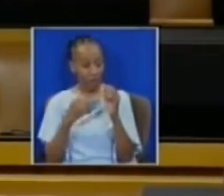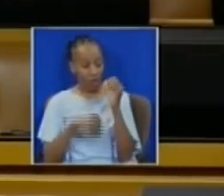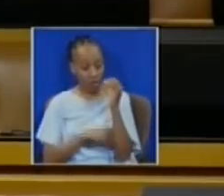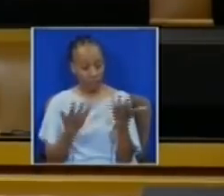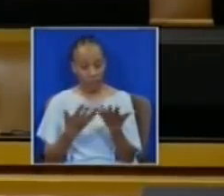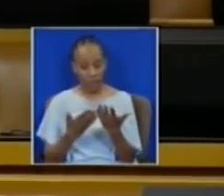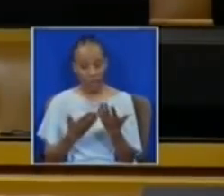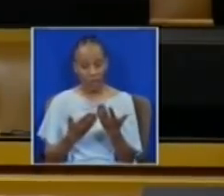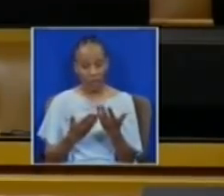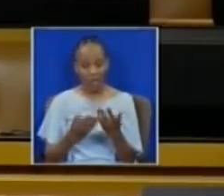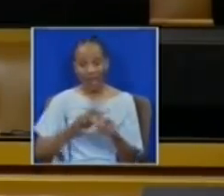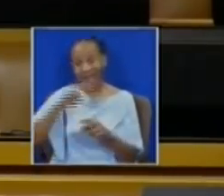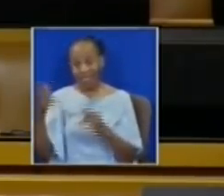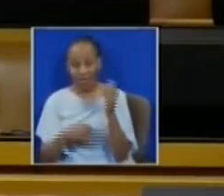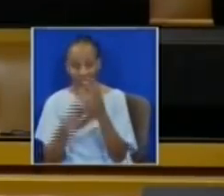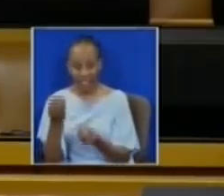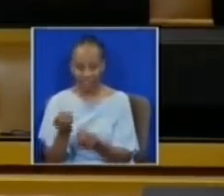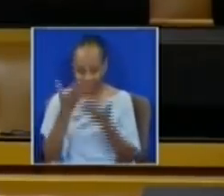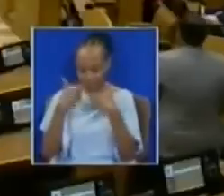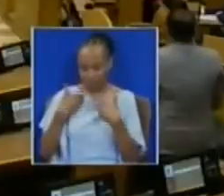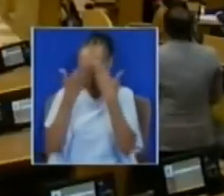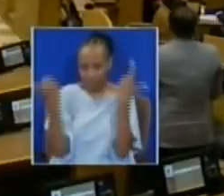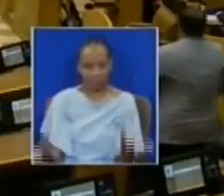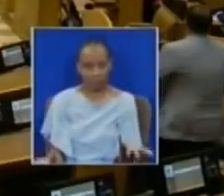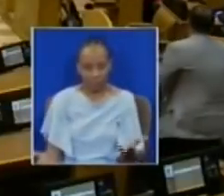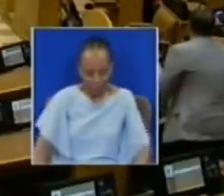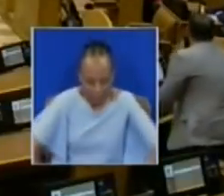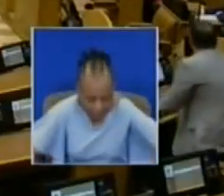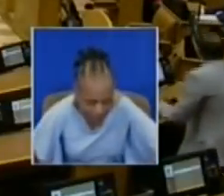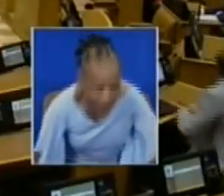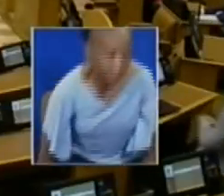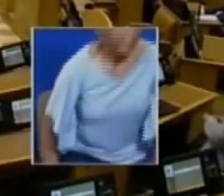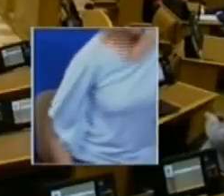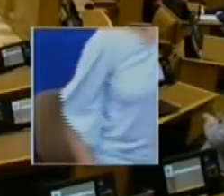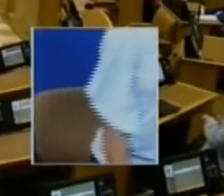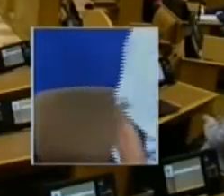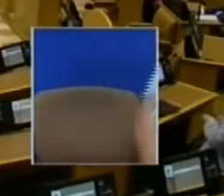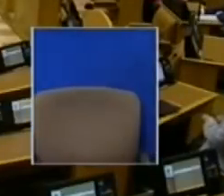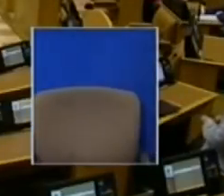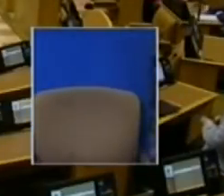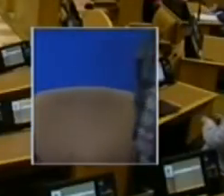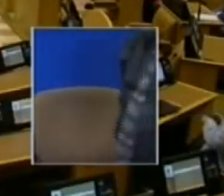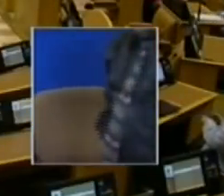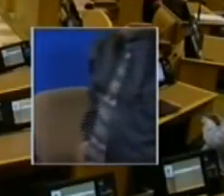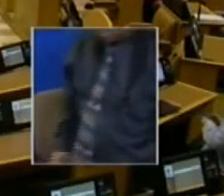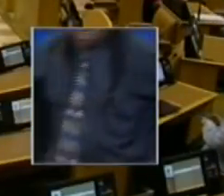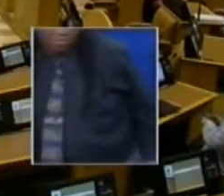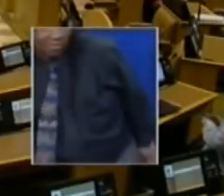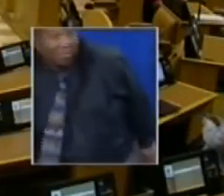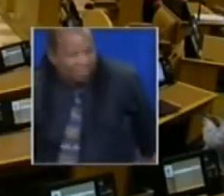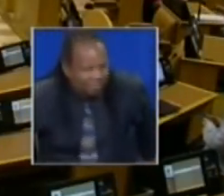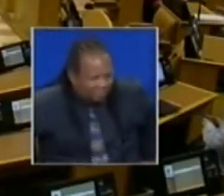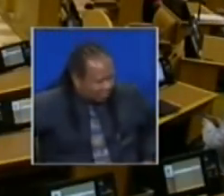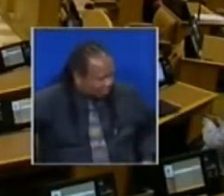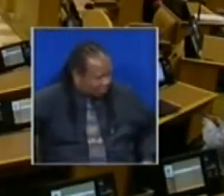Republic true reflections and true answers to the questions that are asked. And if they don't answer, we strongly